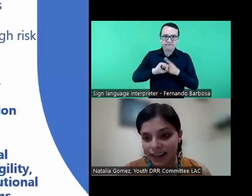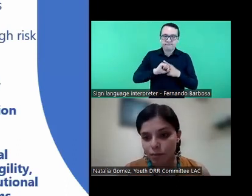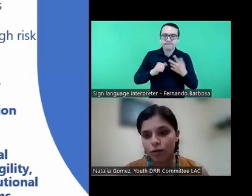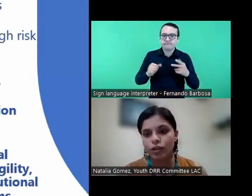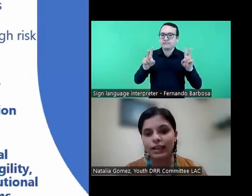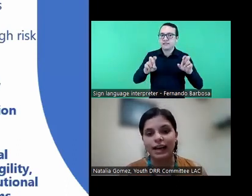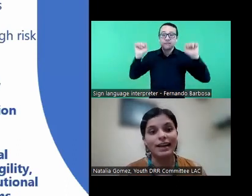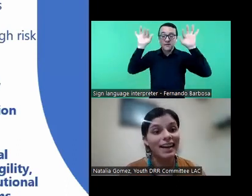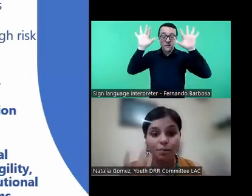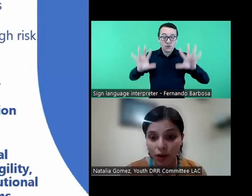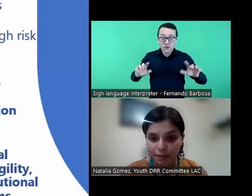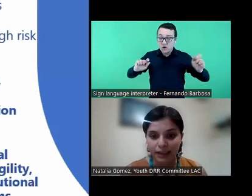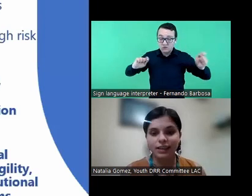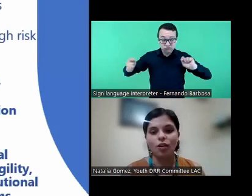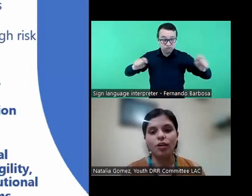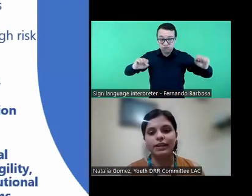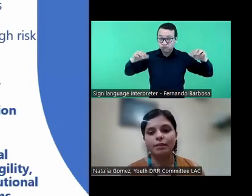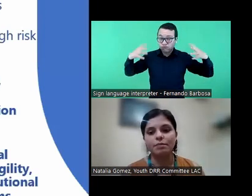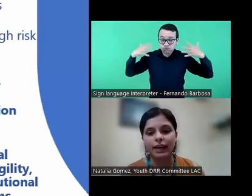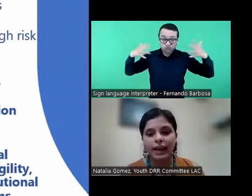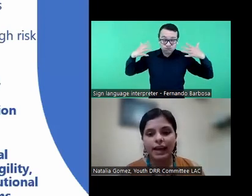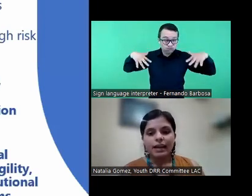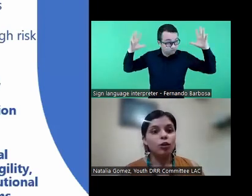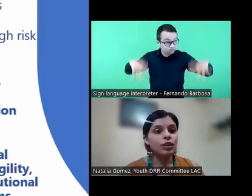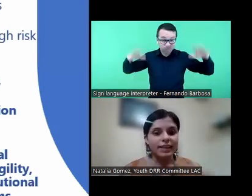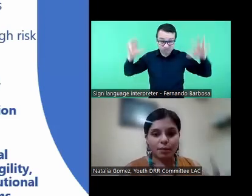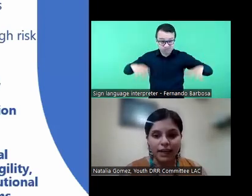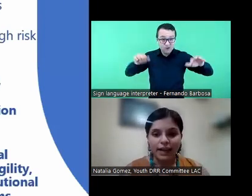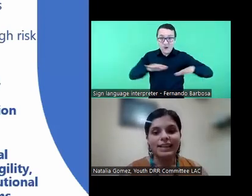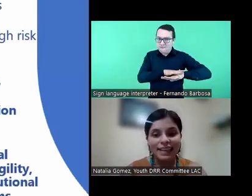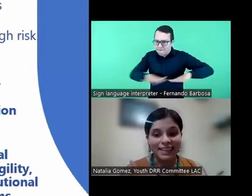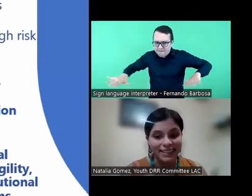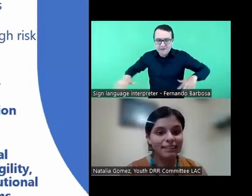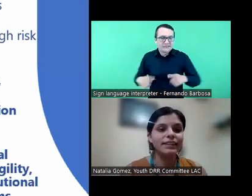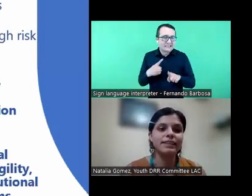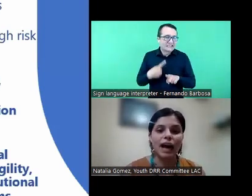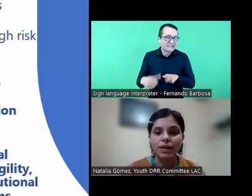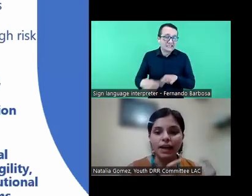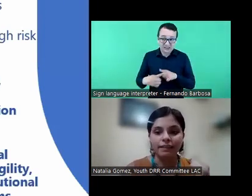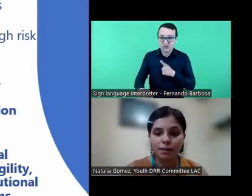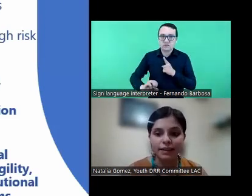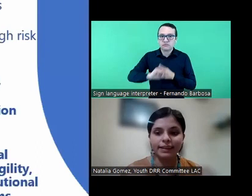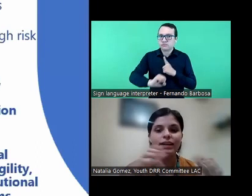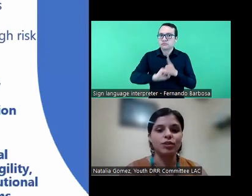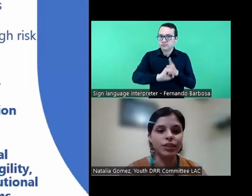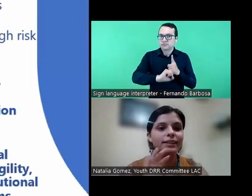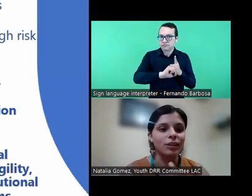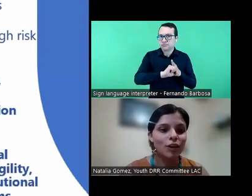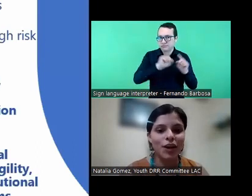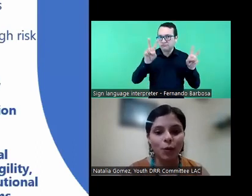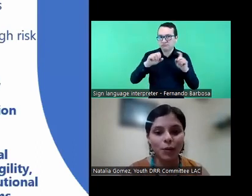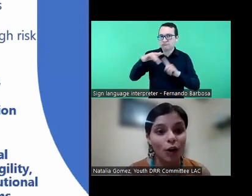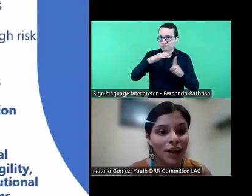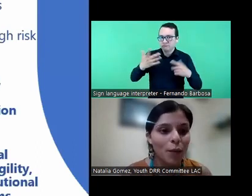as extreme weather conditions, climate change, and also the growing trends at